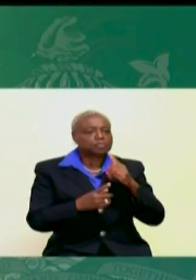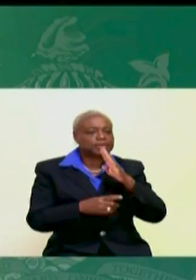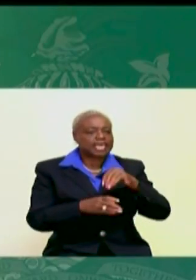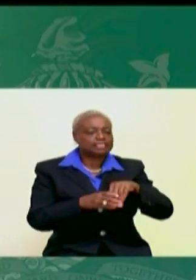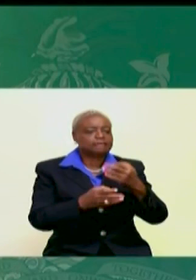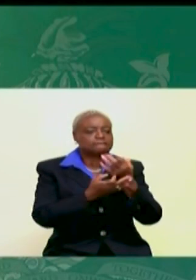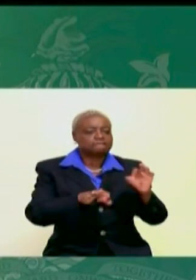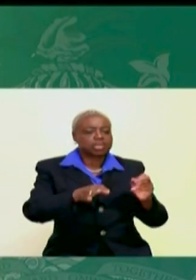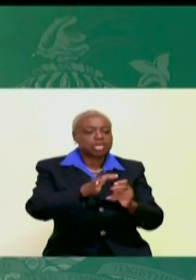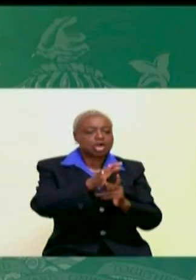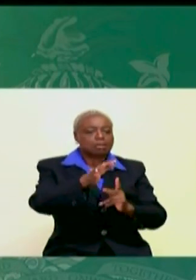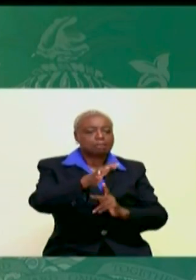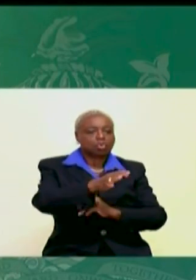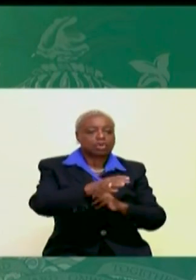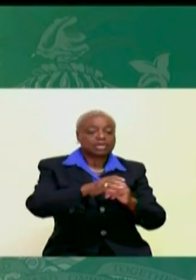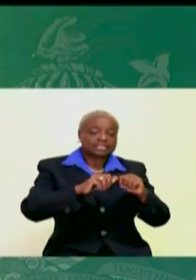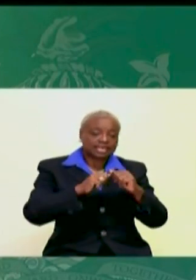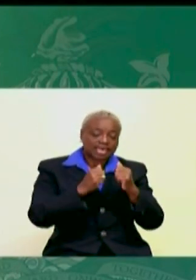Never.